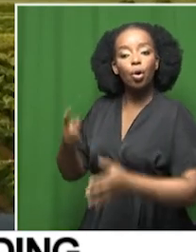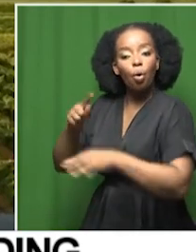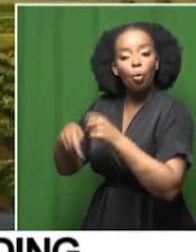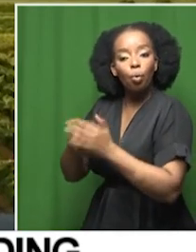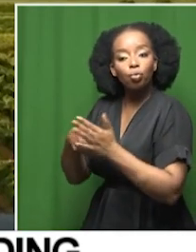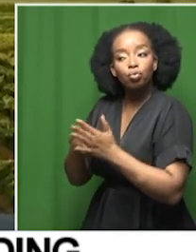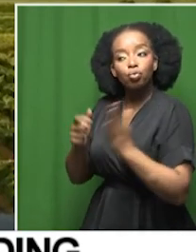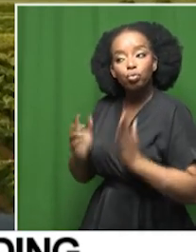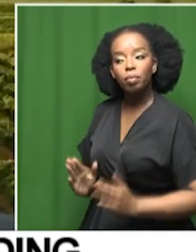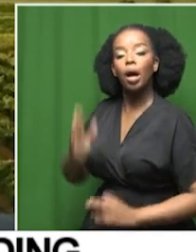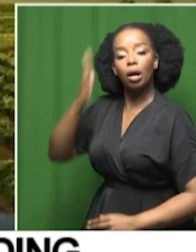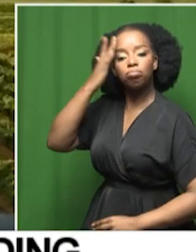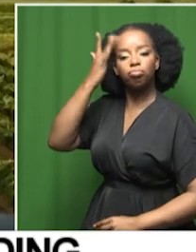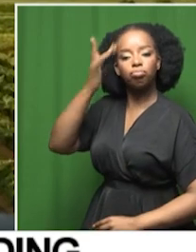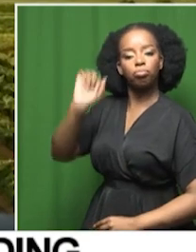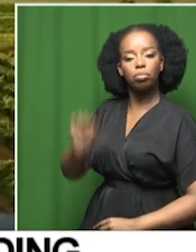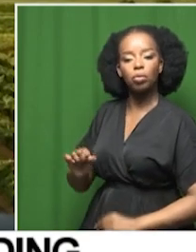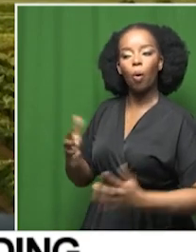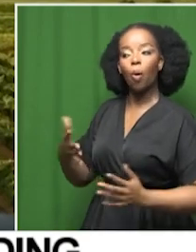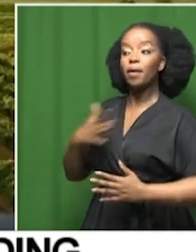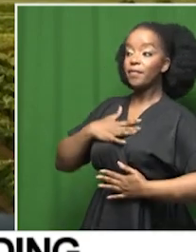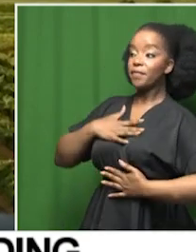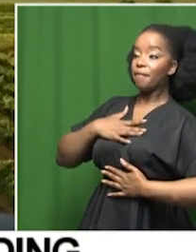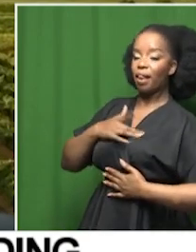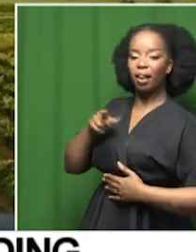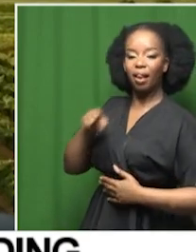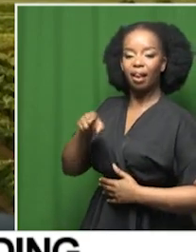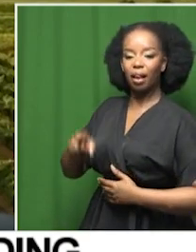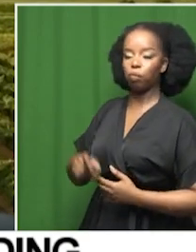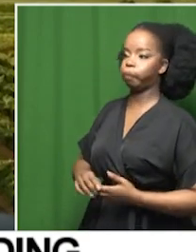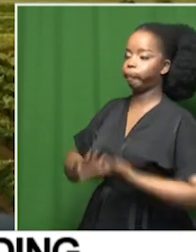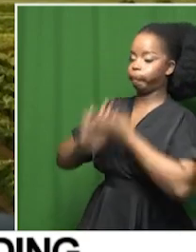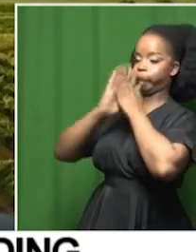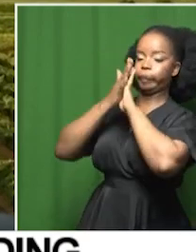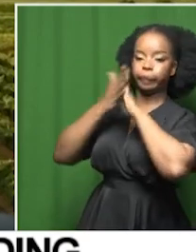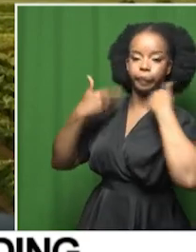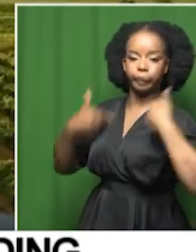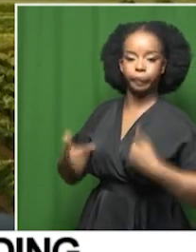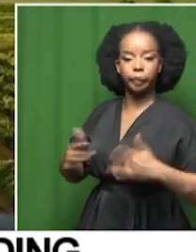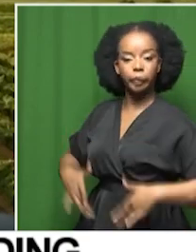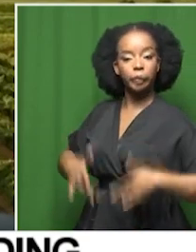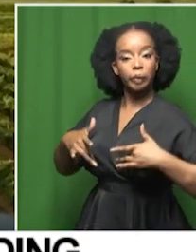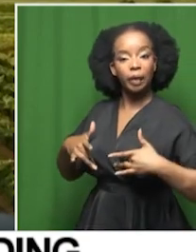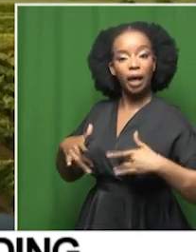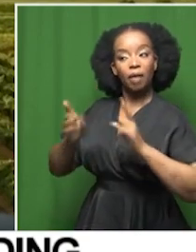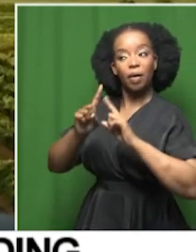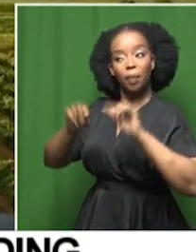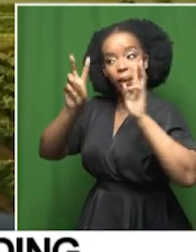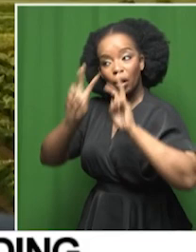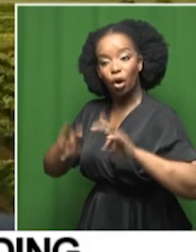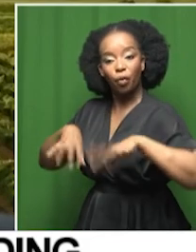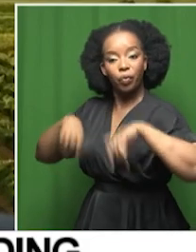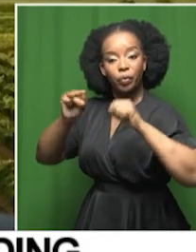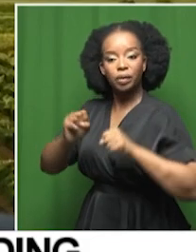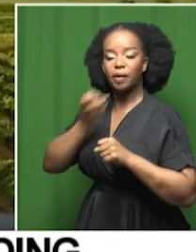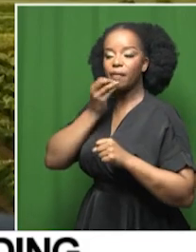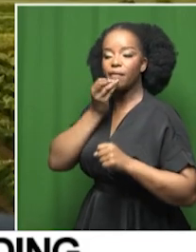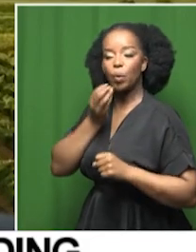know of or feel that knock-on effect of the load shedding and other factors on food prices and inflation?